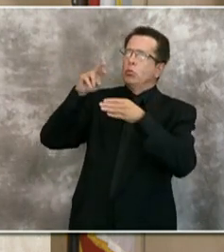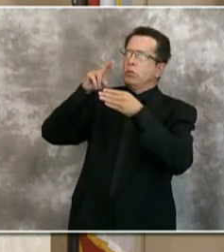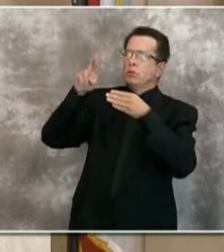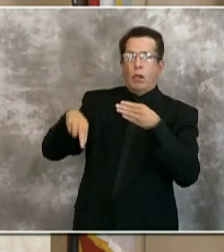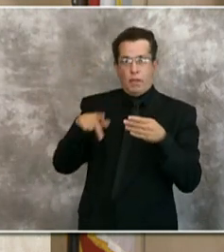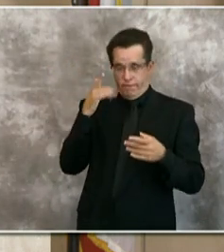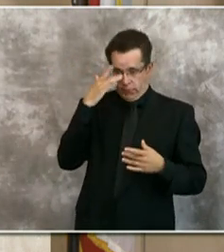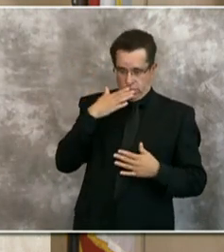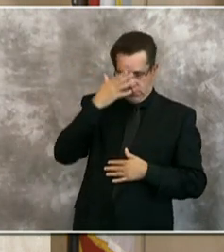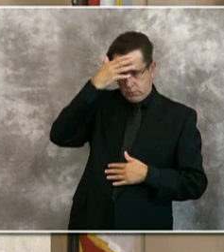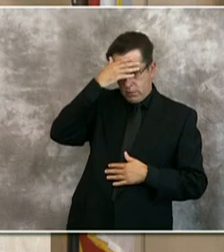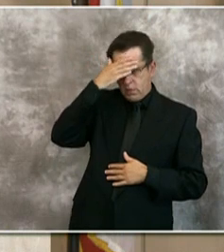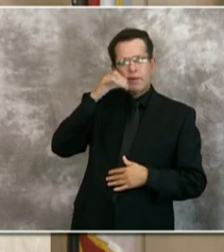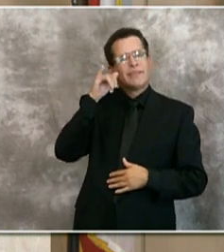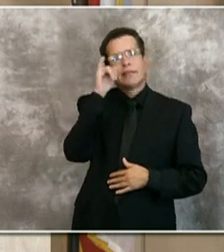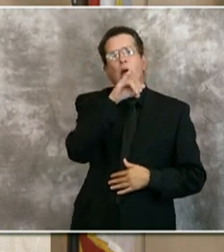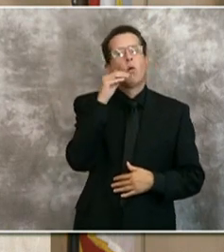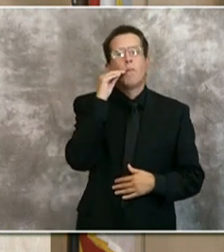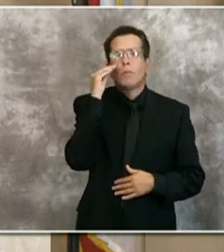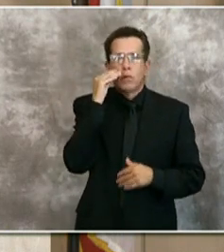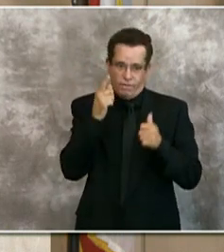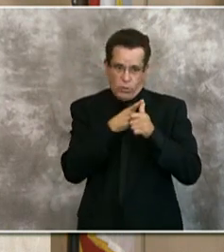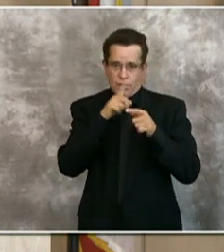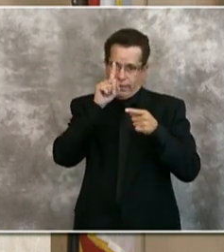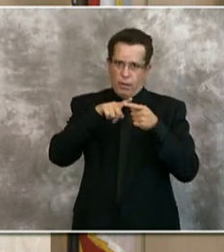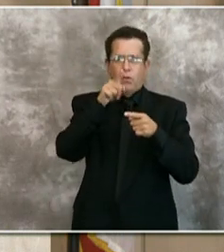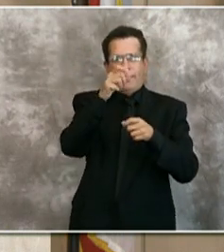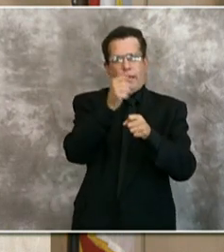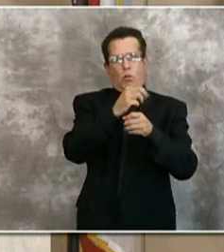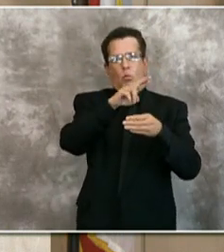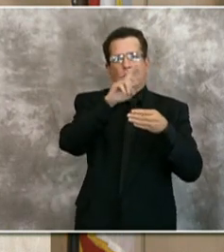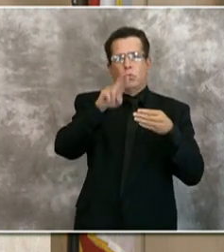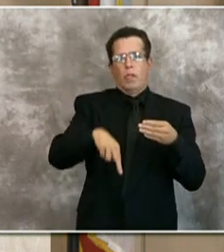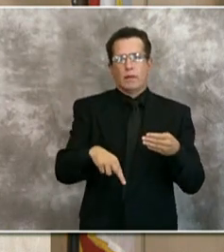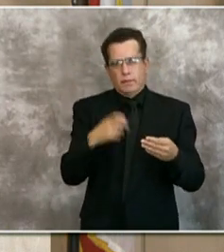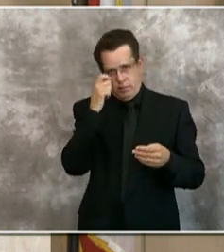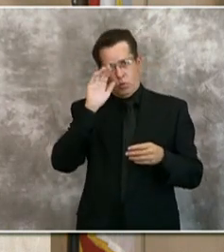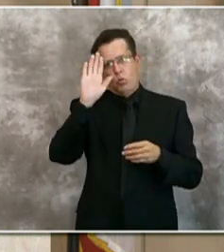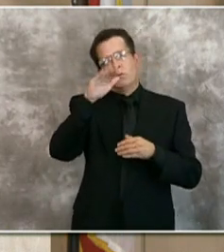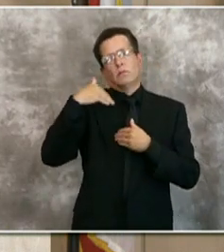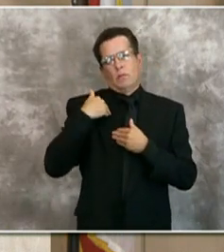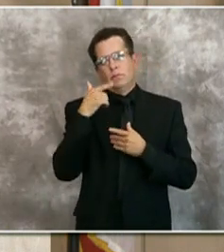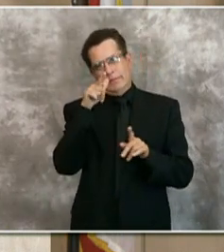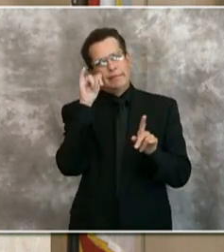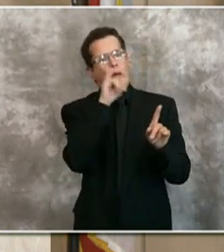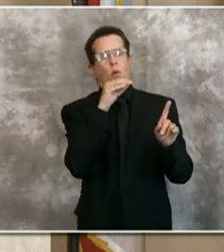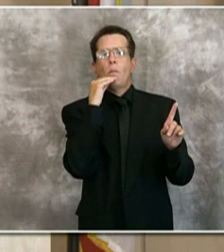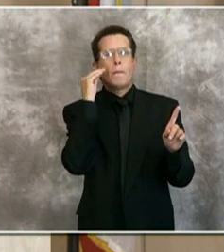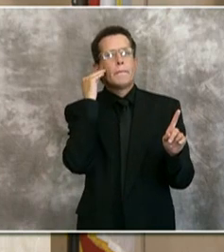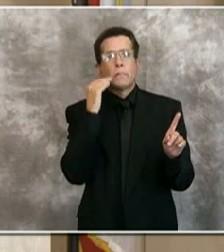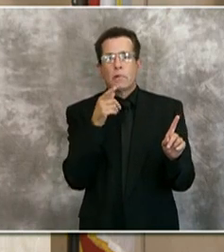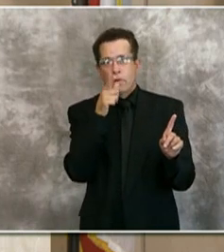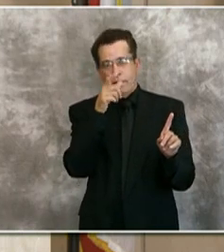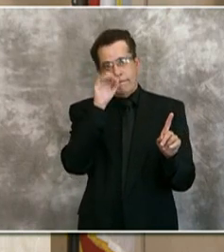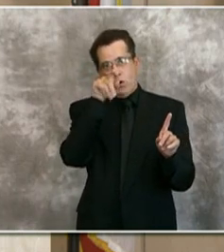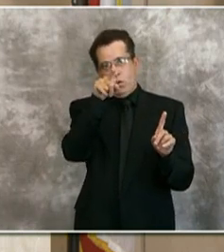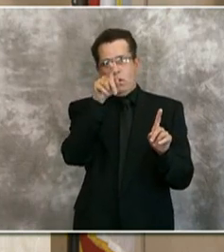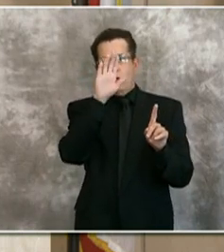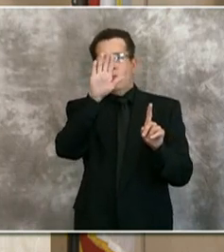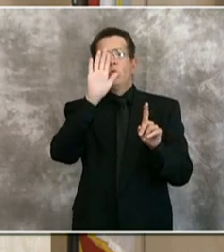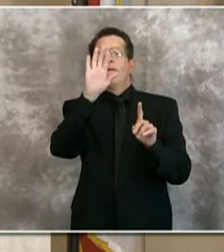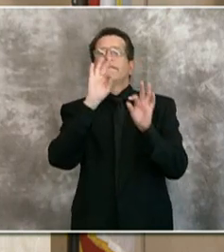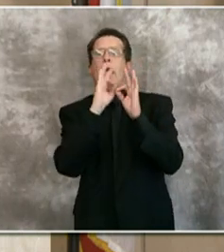they need to stay home until they get that test result. And we'd like it to be faster, but they need to stay at home in the meantime. If you're a close